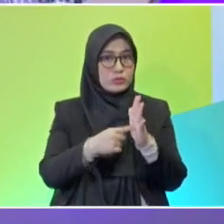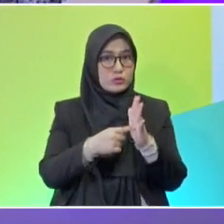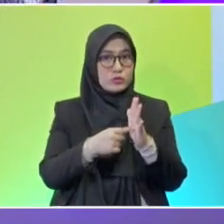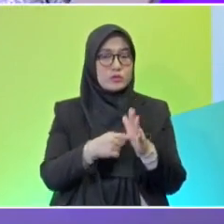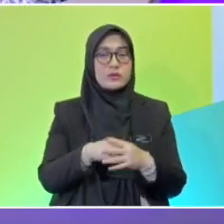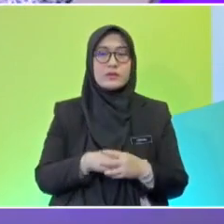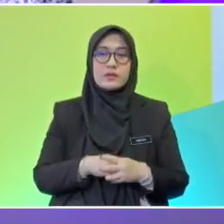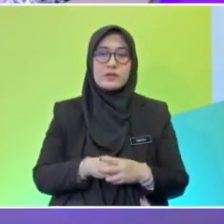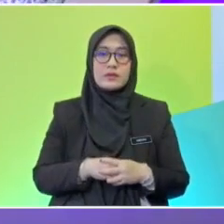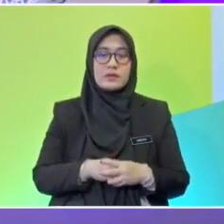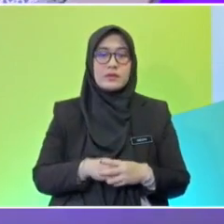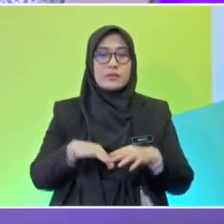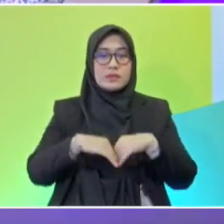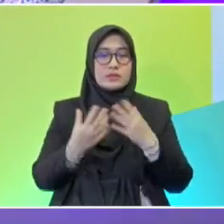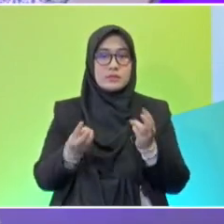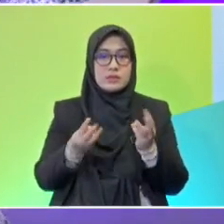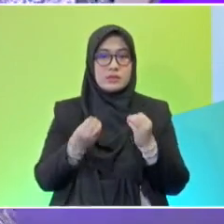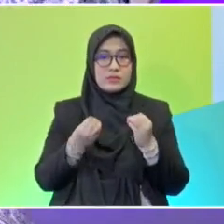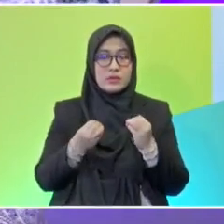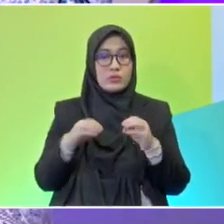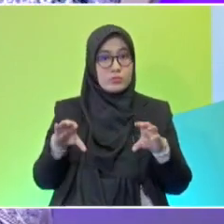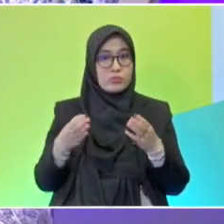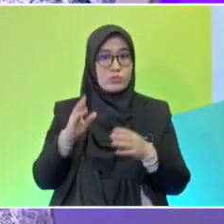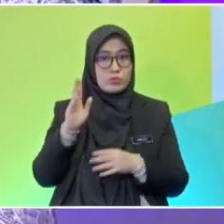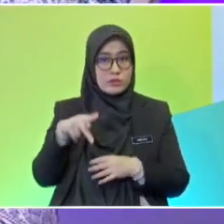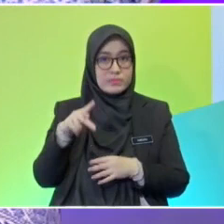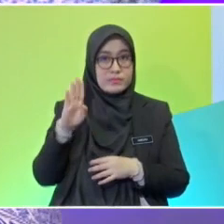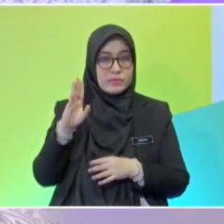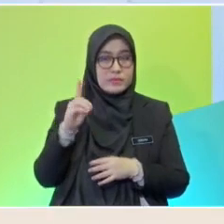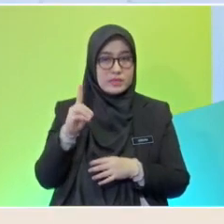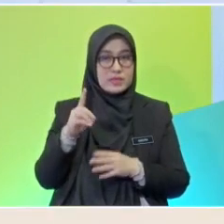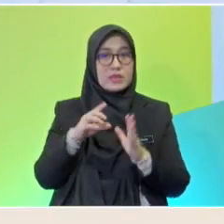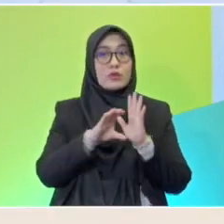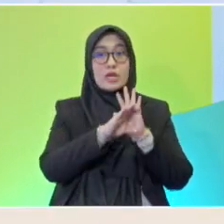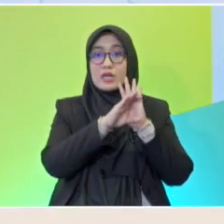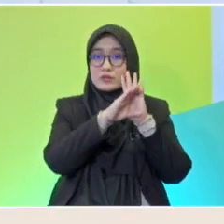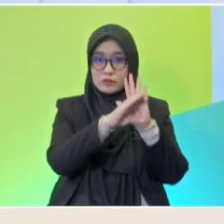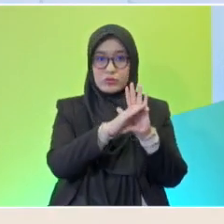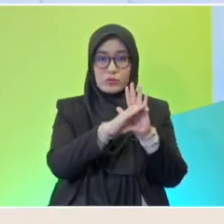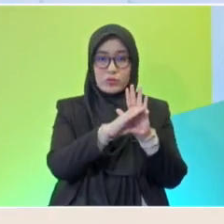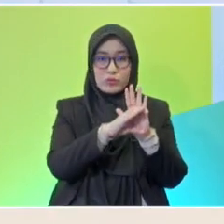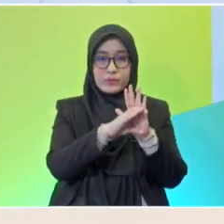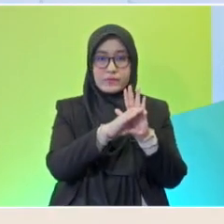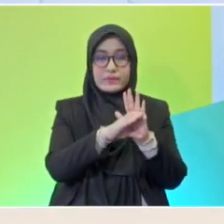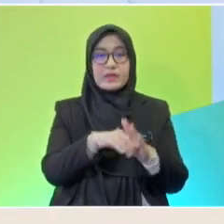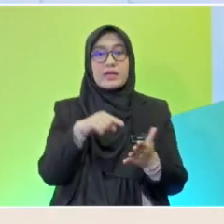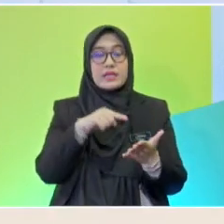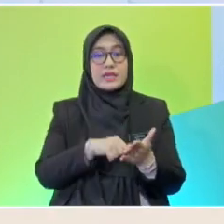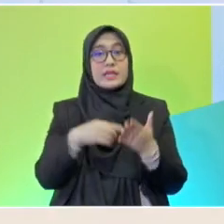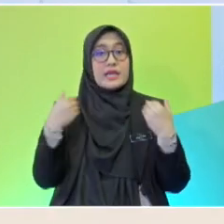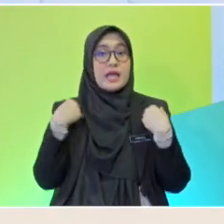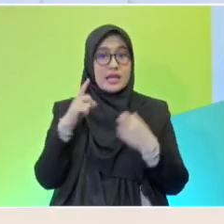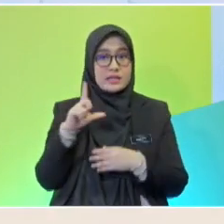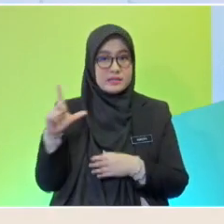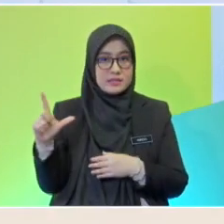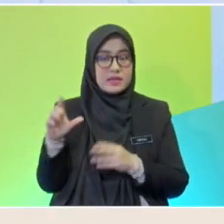use for written response. Let's look at this example. So this is an example of